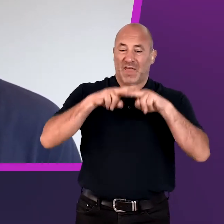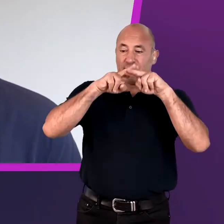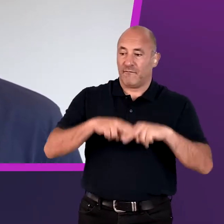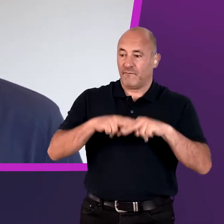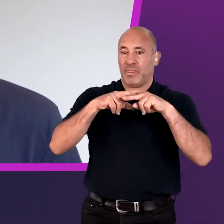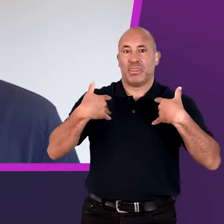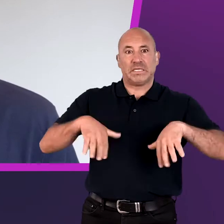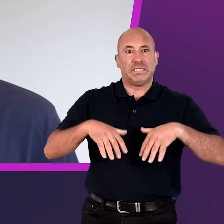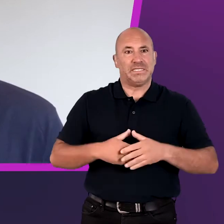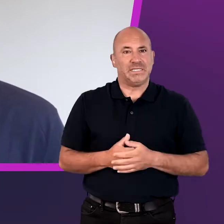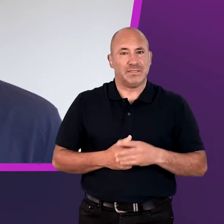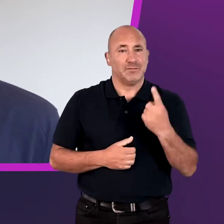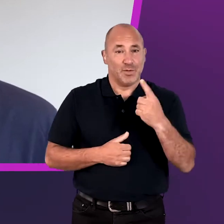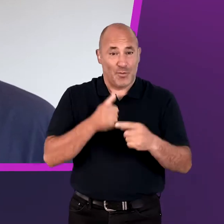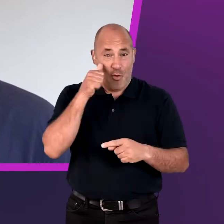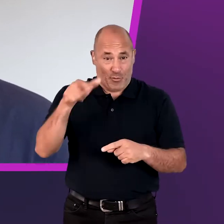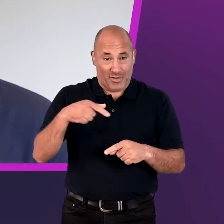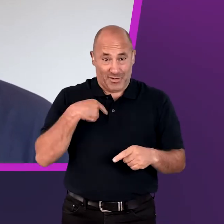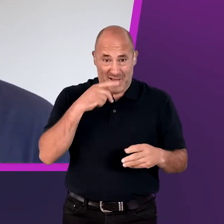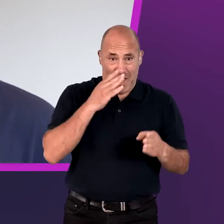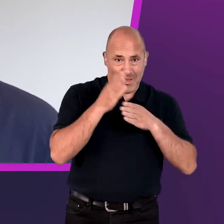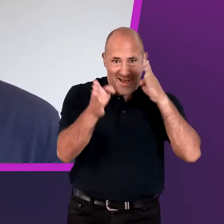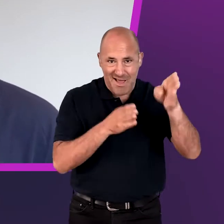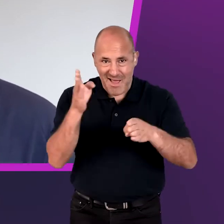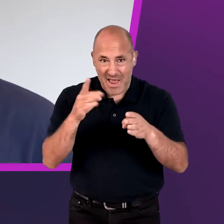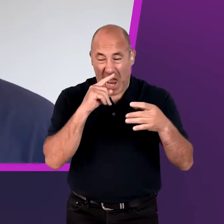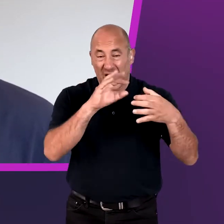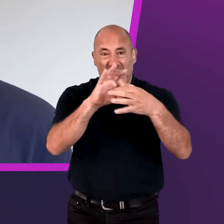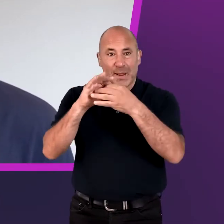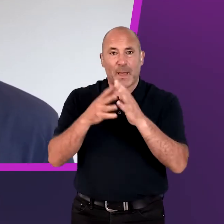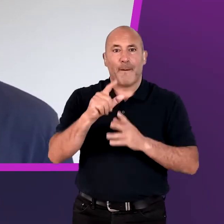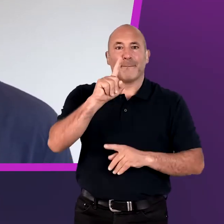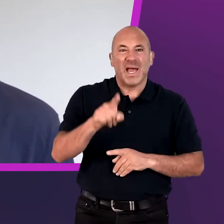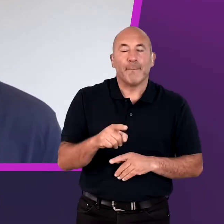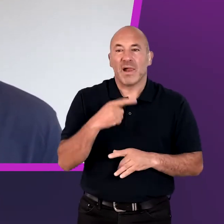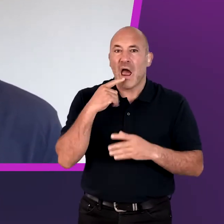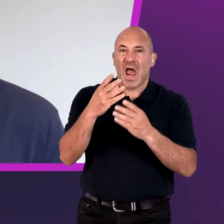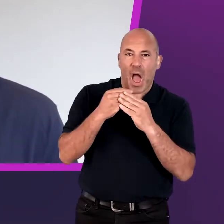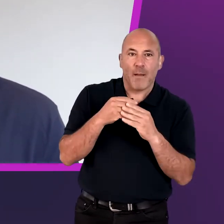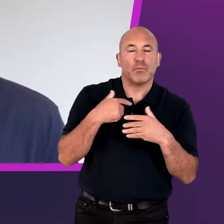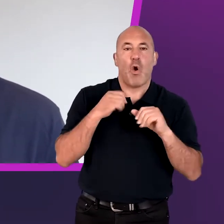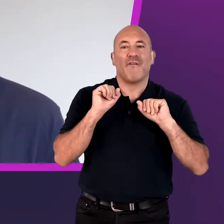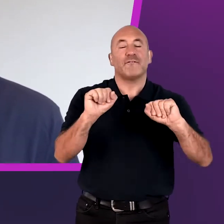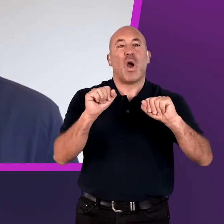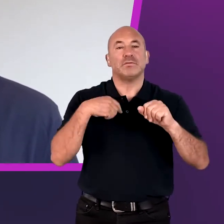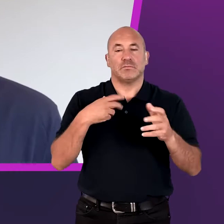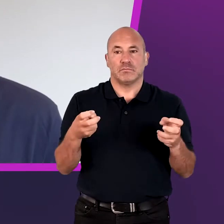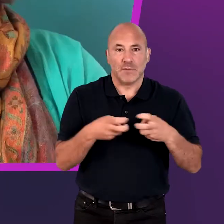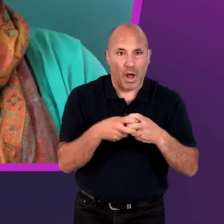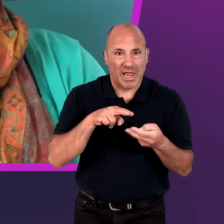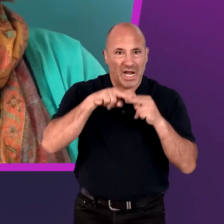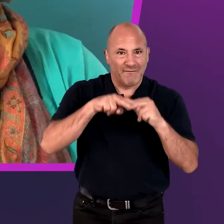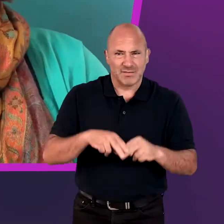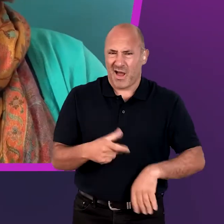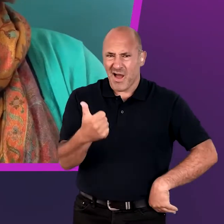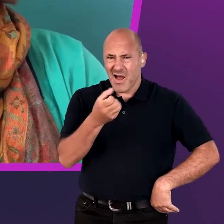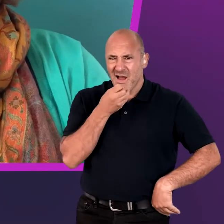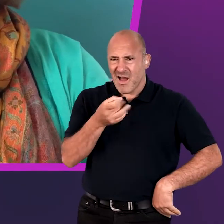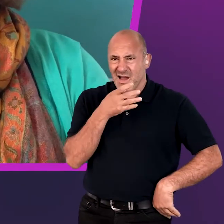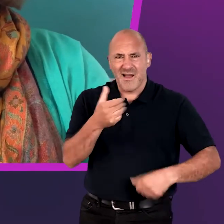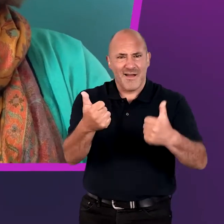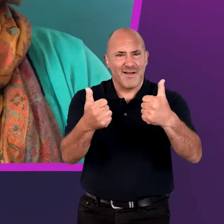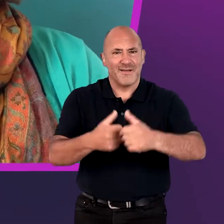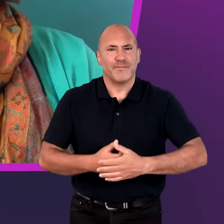or not. It's just one thing that's good to know when getting around, and it can be linked up with how people can get help and avoid being left stranded. That's fantastic, thanks